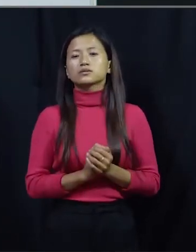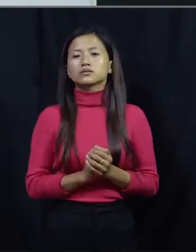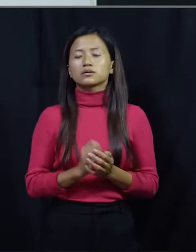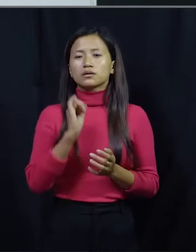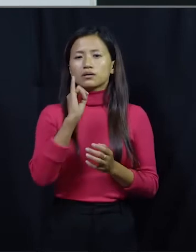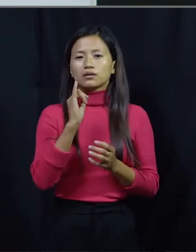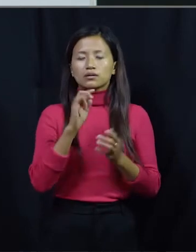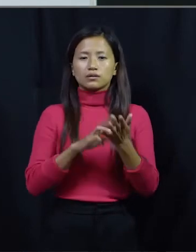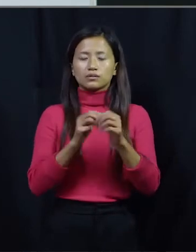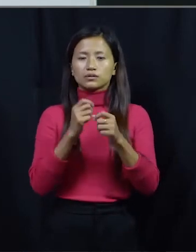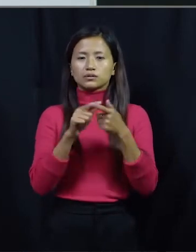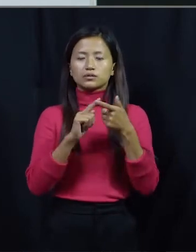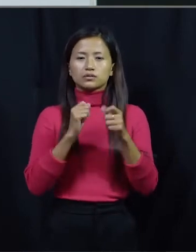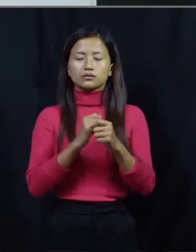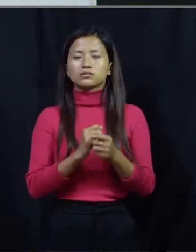images